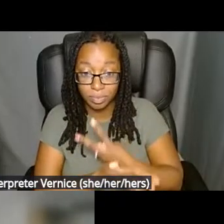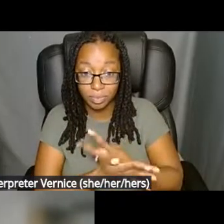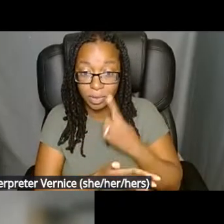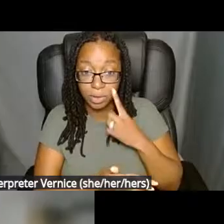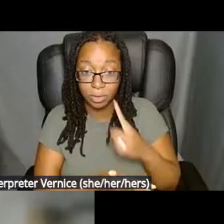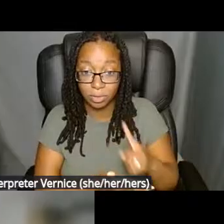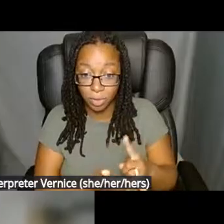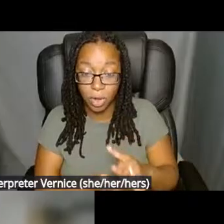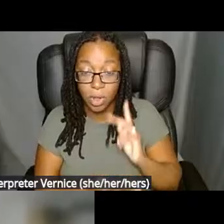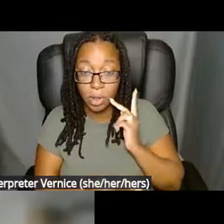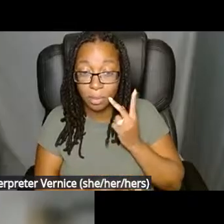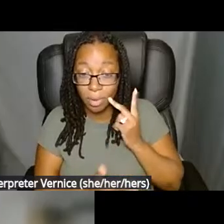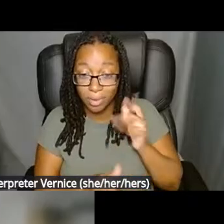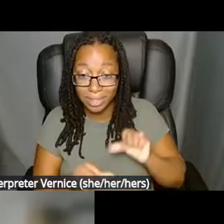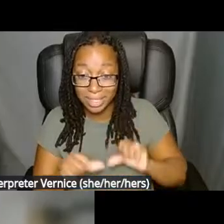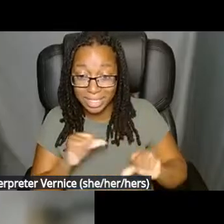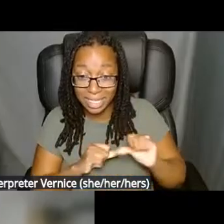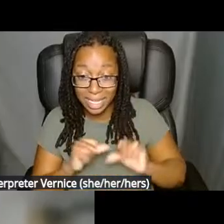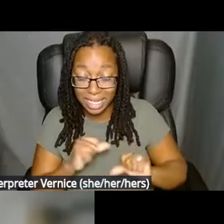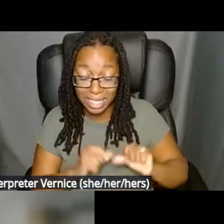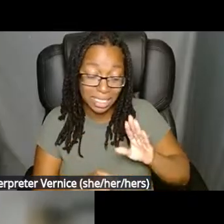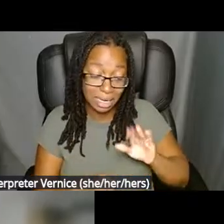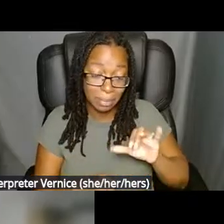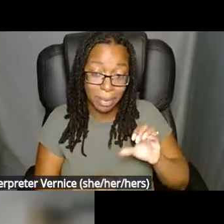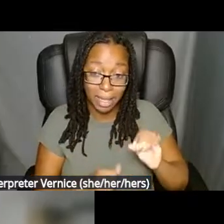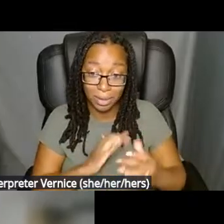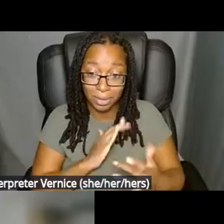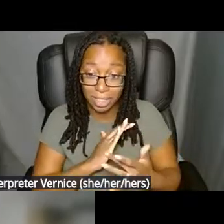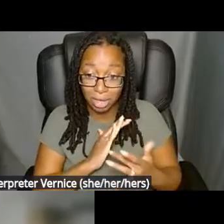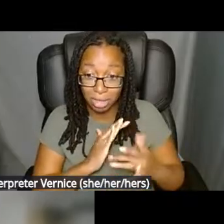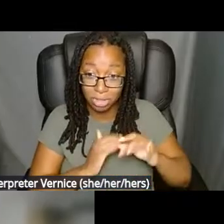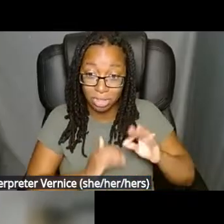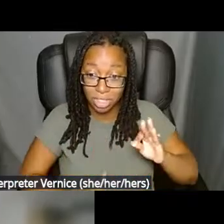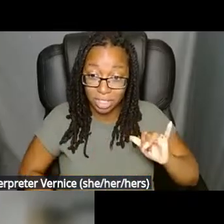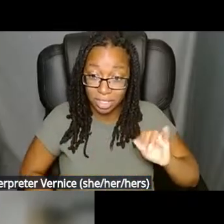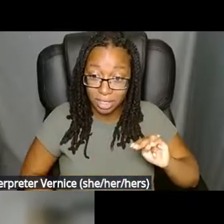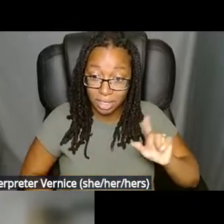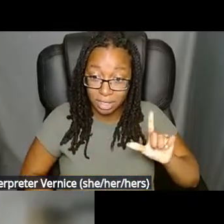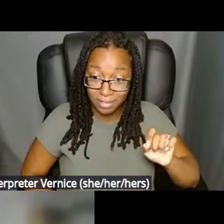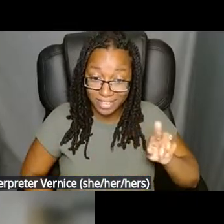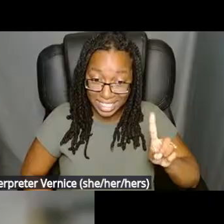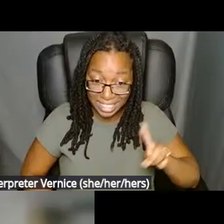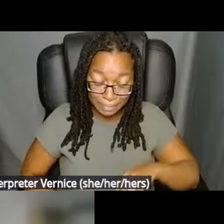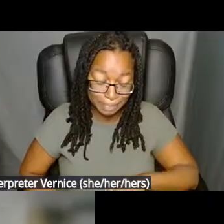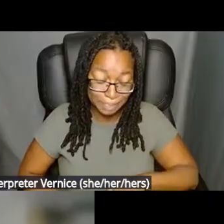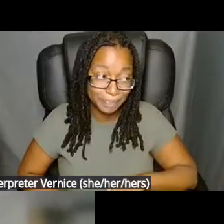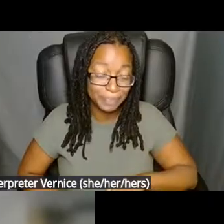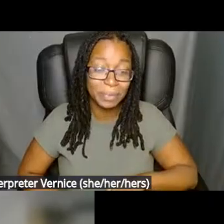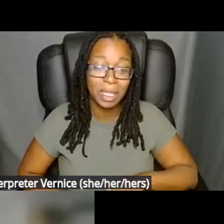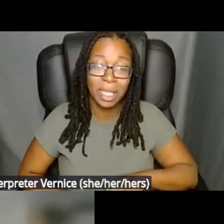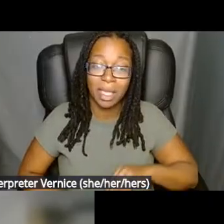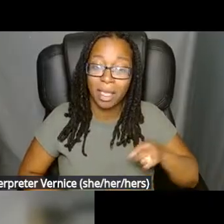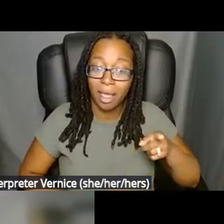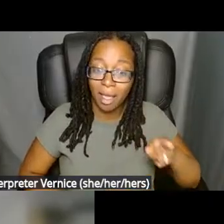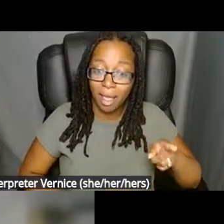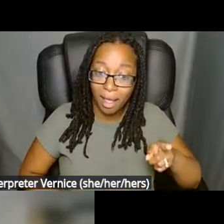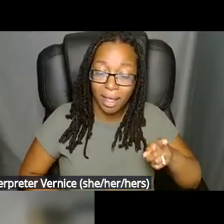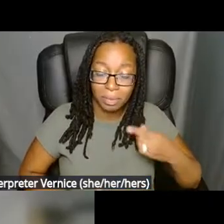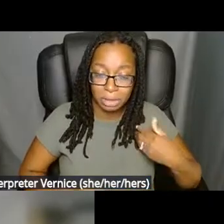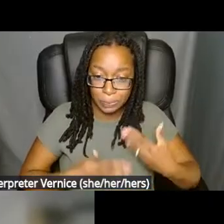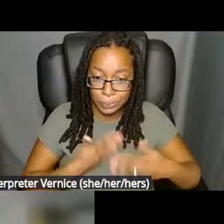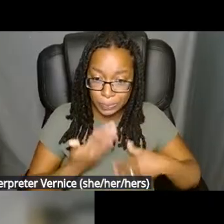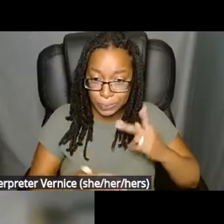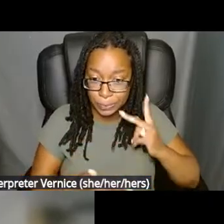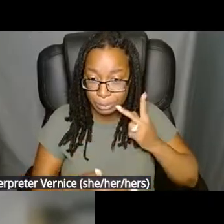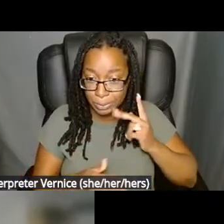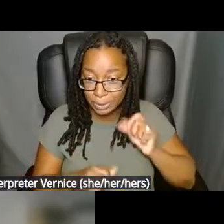and biotechnology in Finland. And then in the course of protein science and biotechnology, we had an